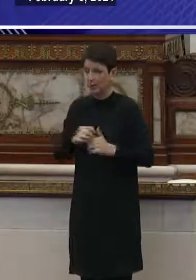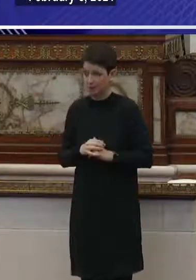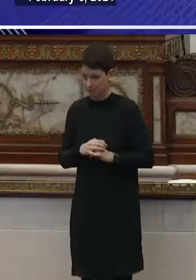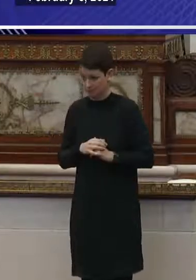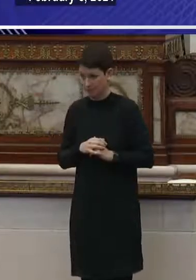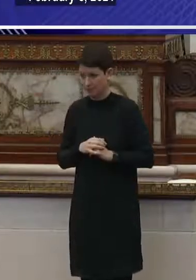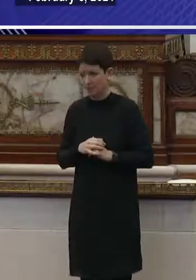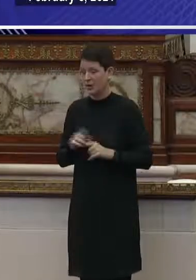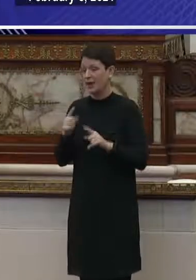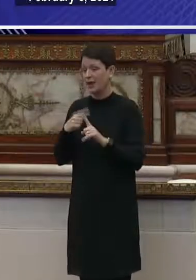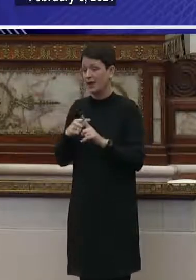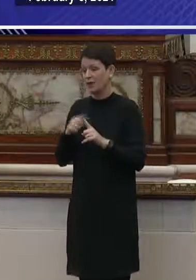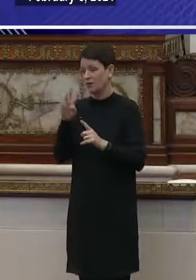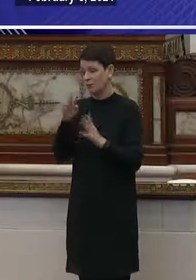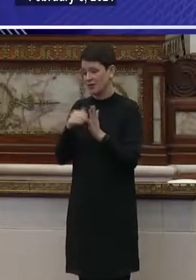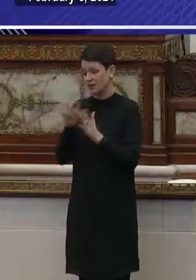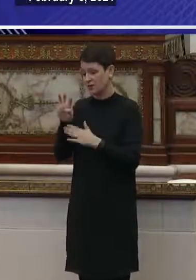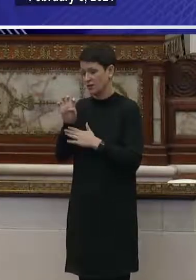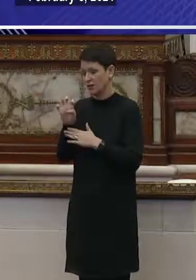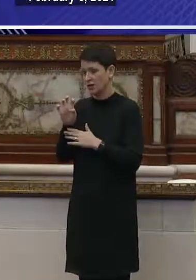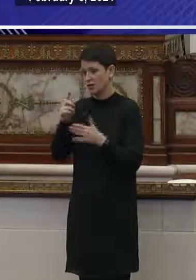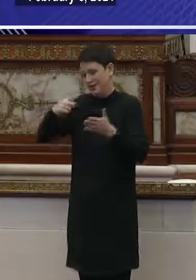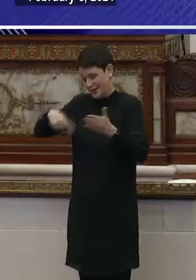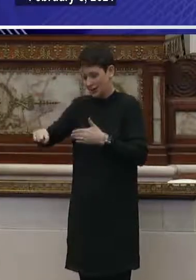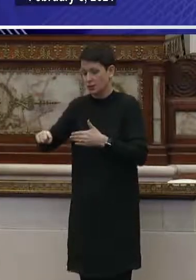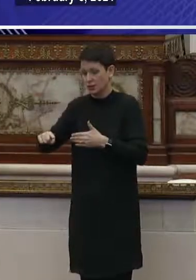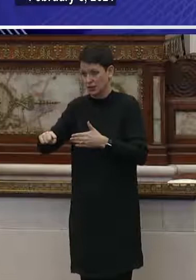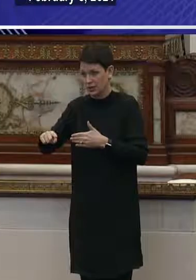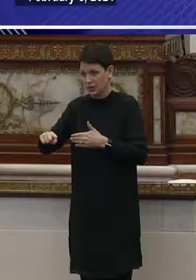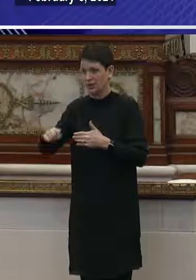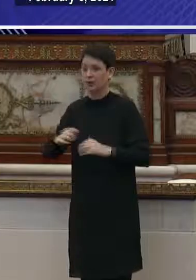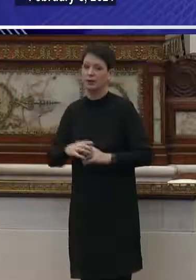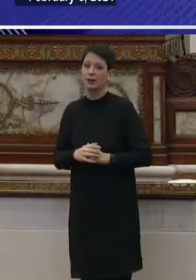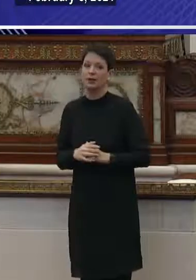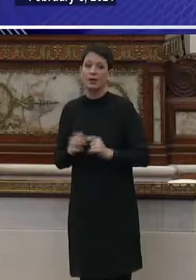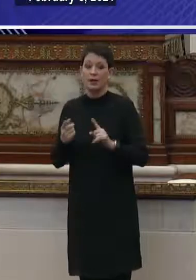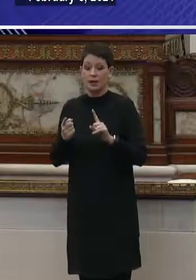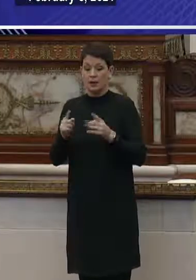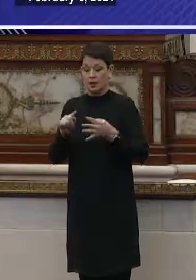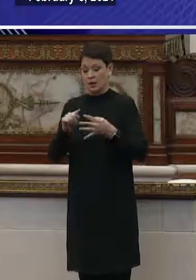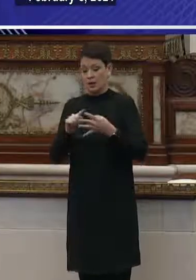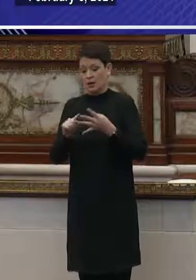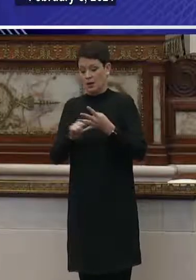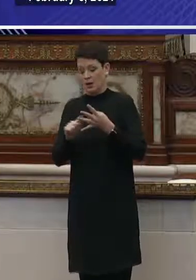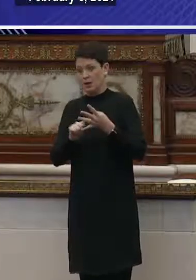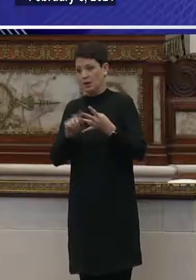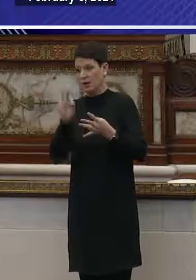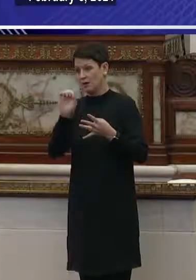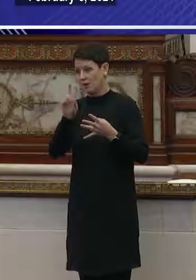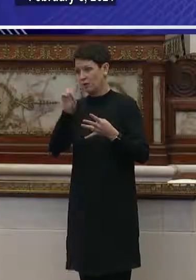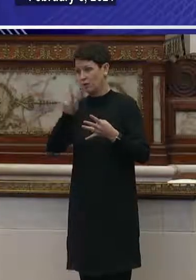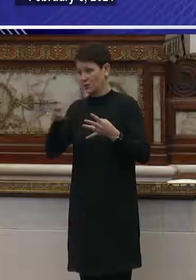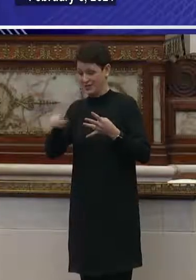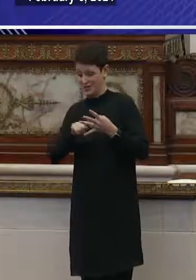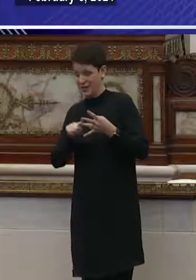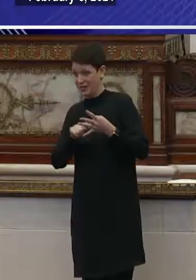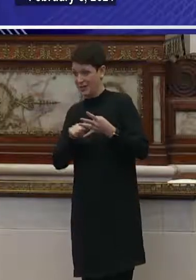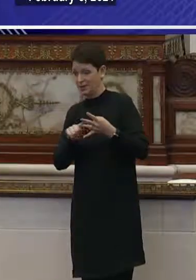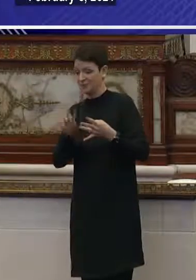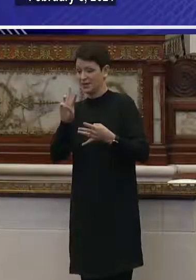and 4,400 people next week. Beginning the week of February 22nd, 6